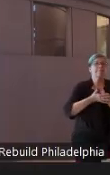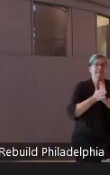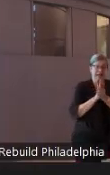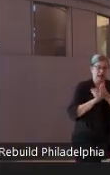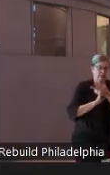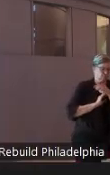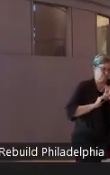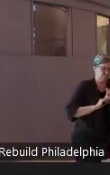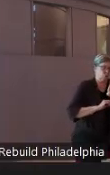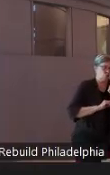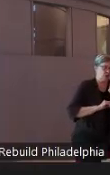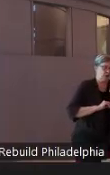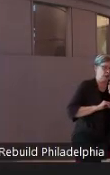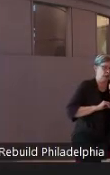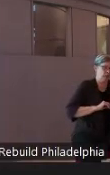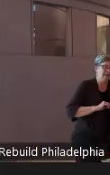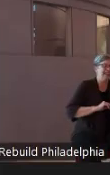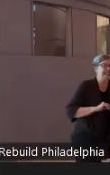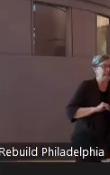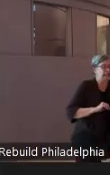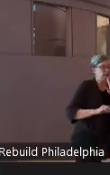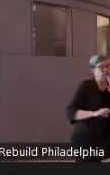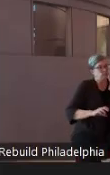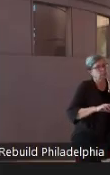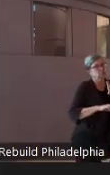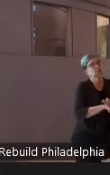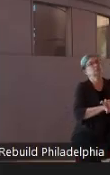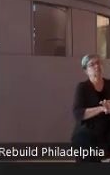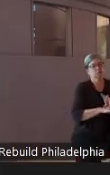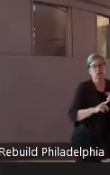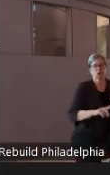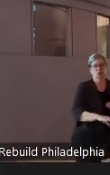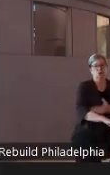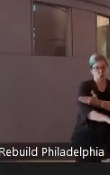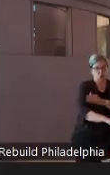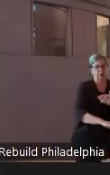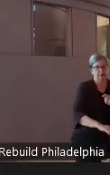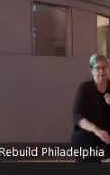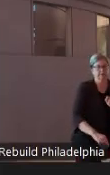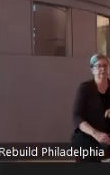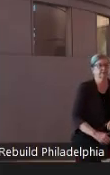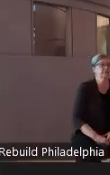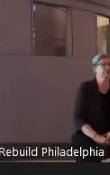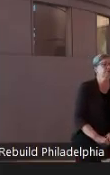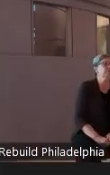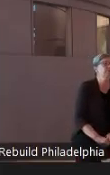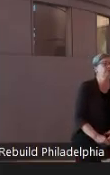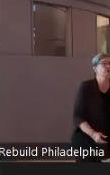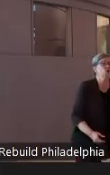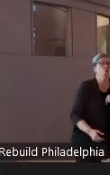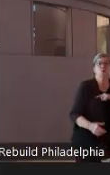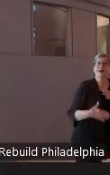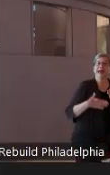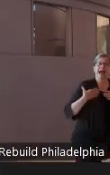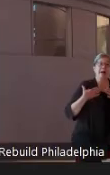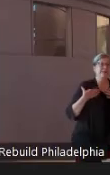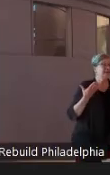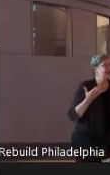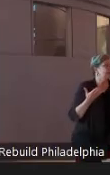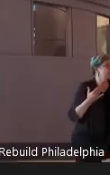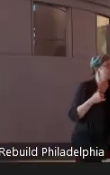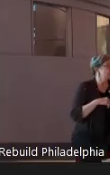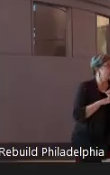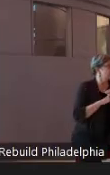rebuild project. It needed significant investment to be able to restore it. And we are happy to be here